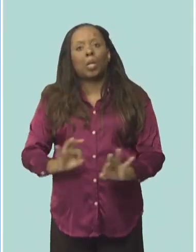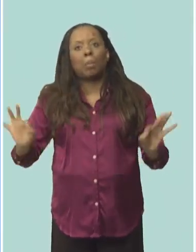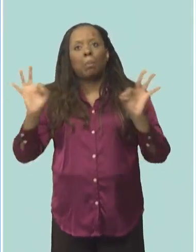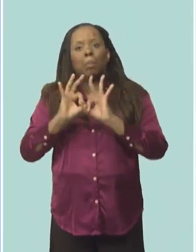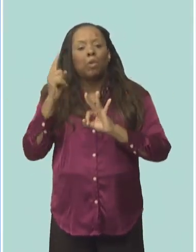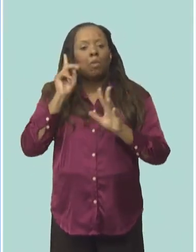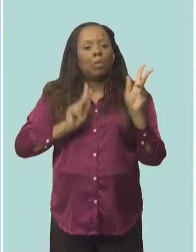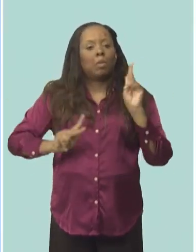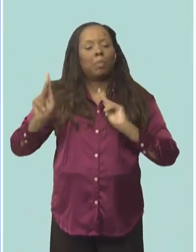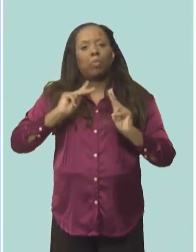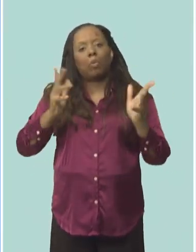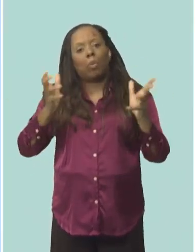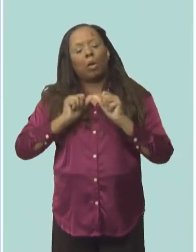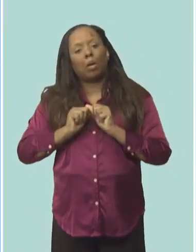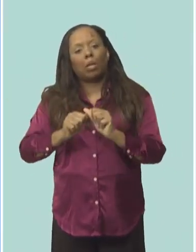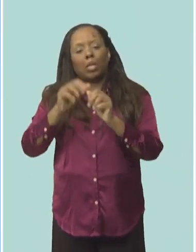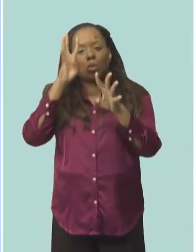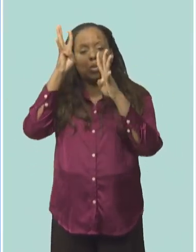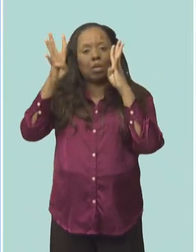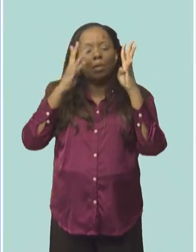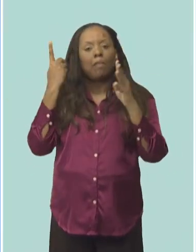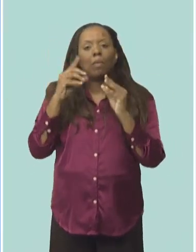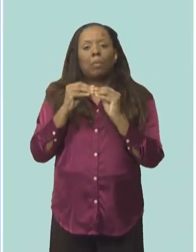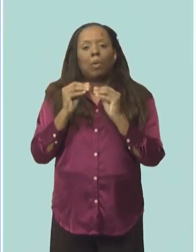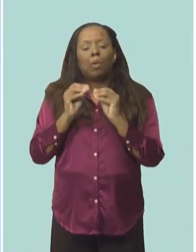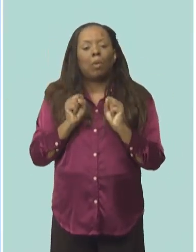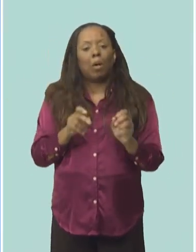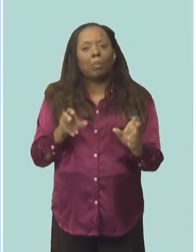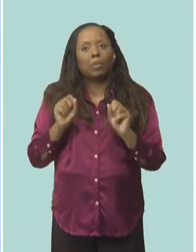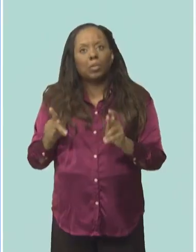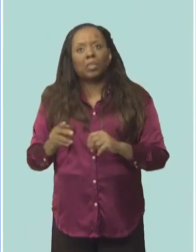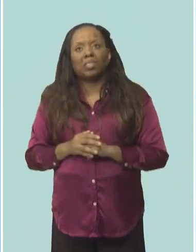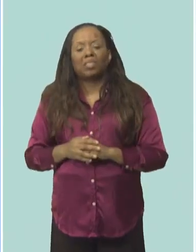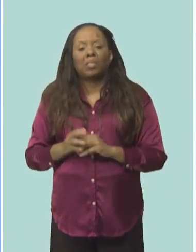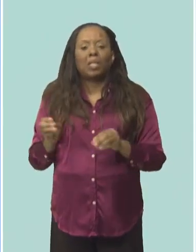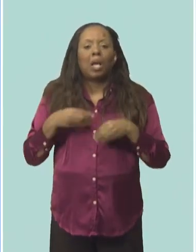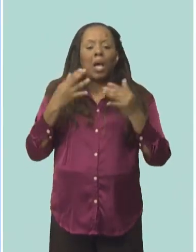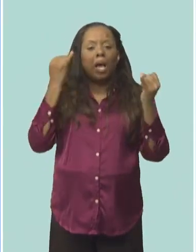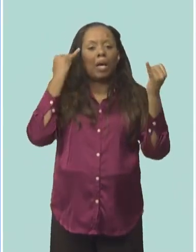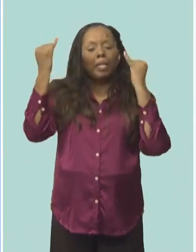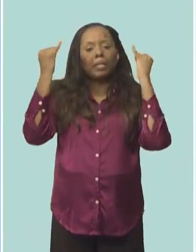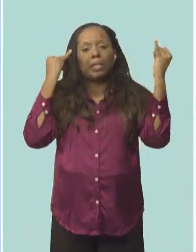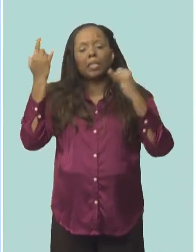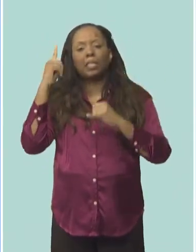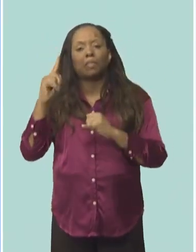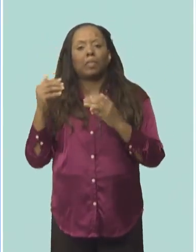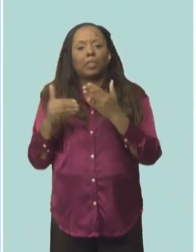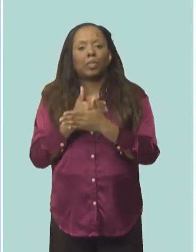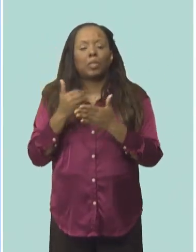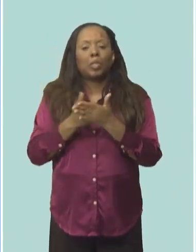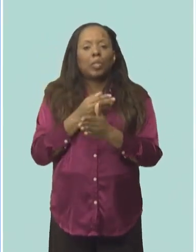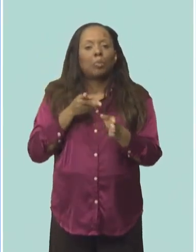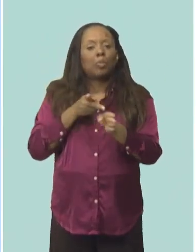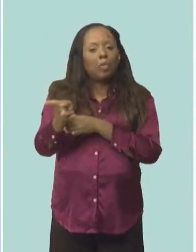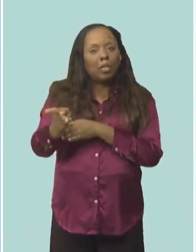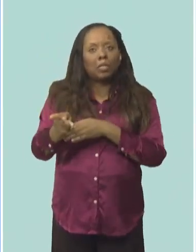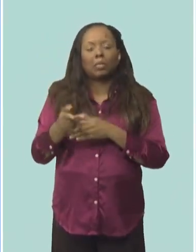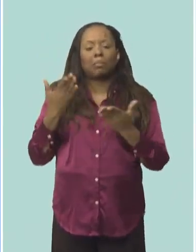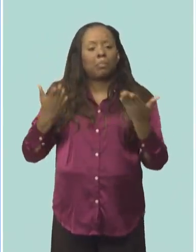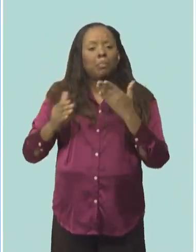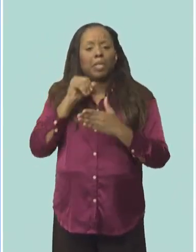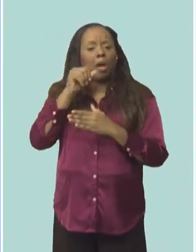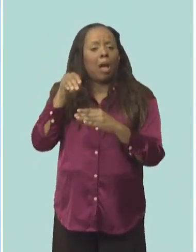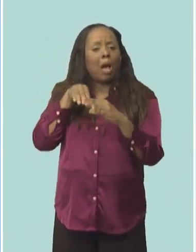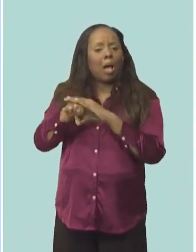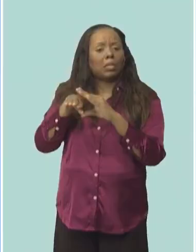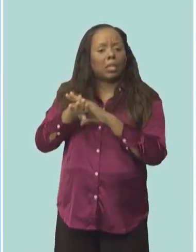of Barbados to explore opportunities while being given ideas about possible career paths that they would not have had access to in the